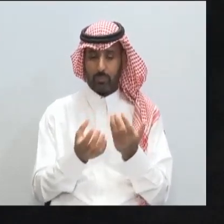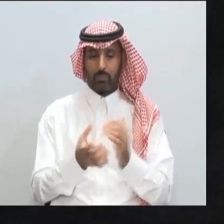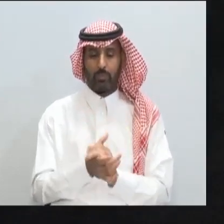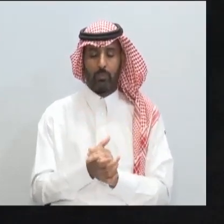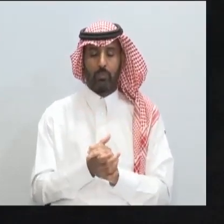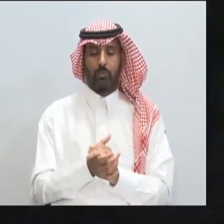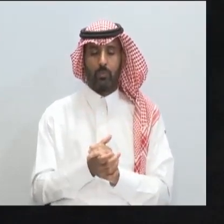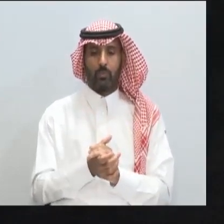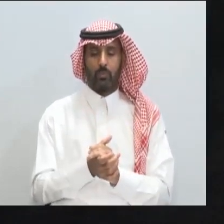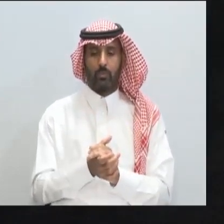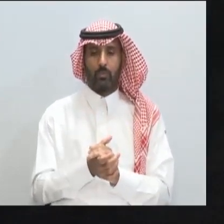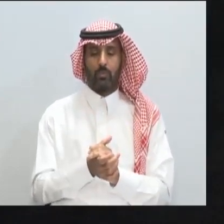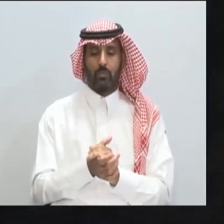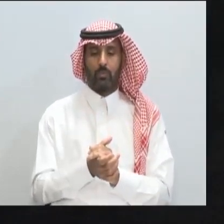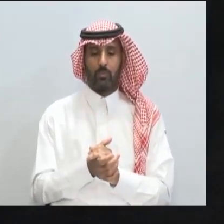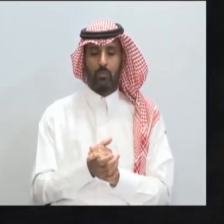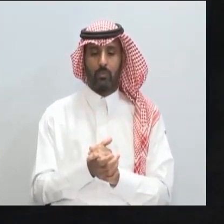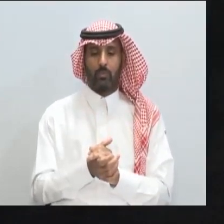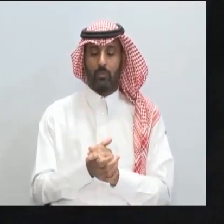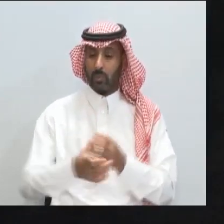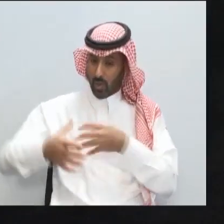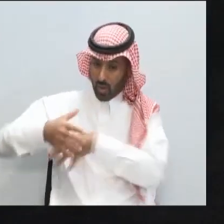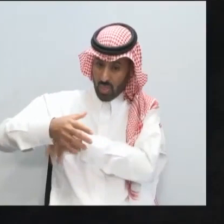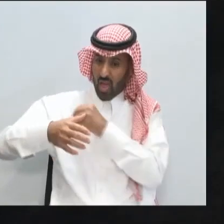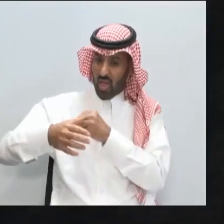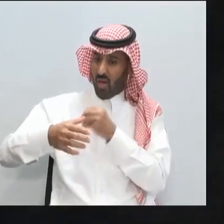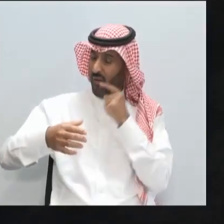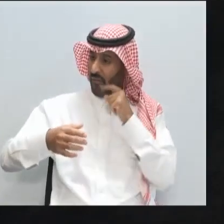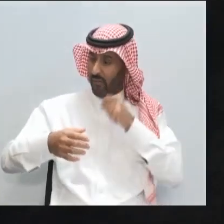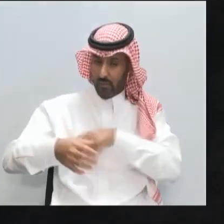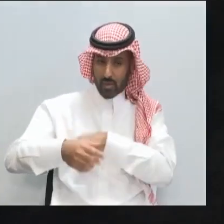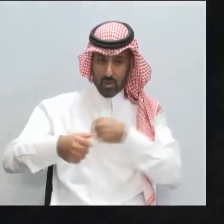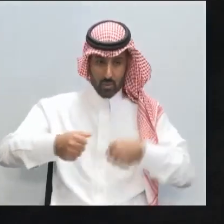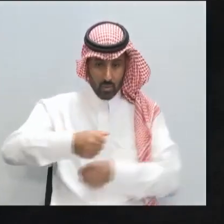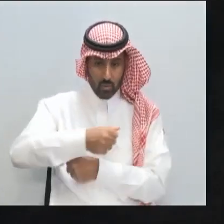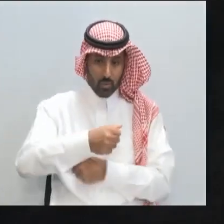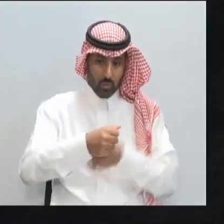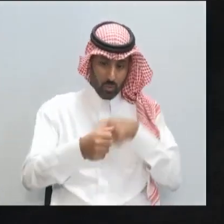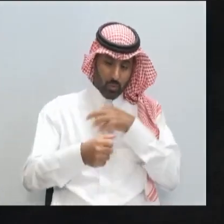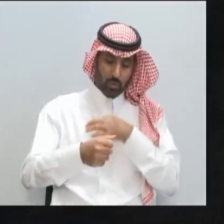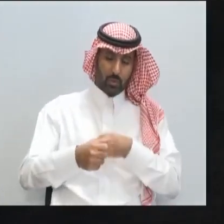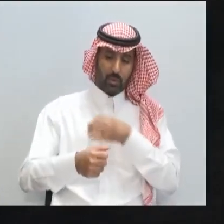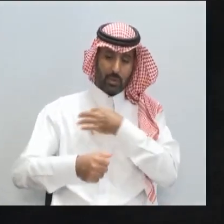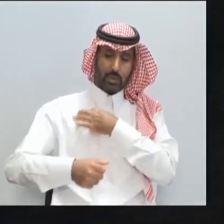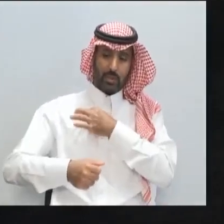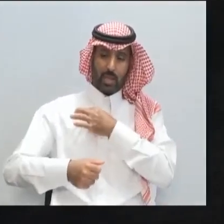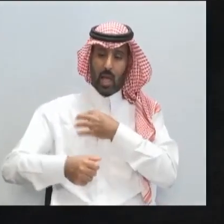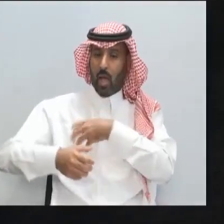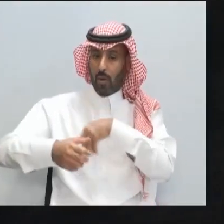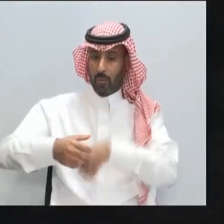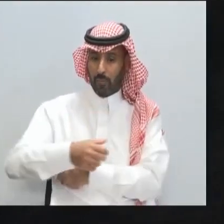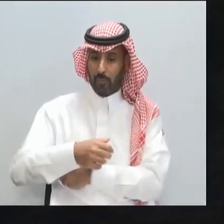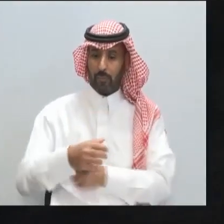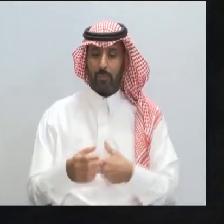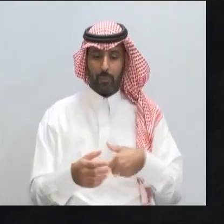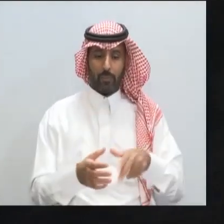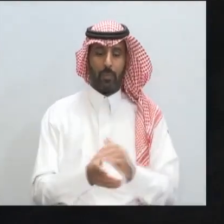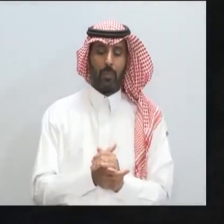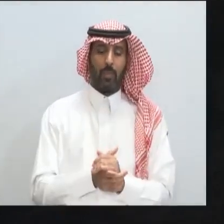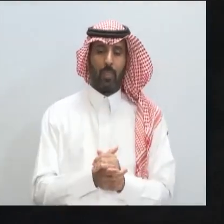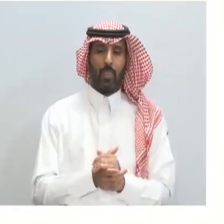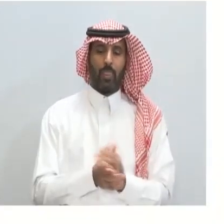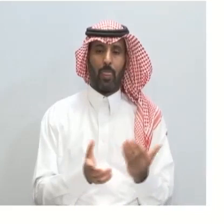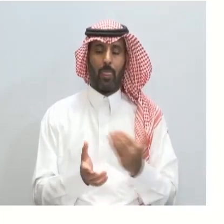and the culprit, let's say, the boy who's stealing the clothes?